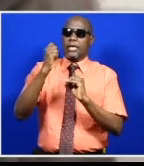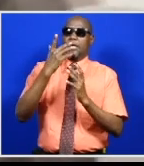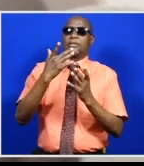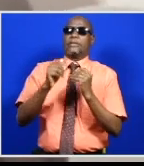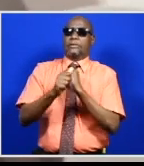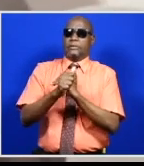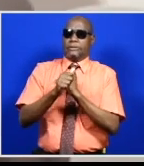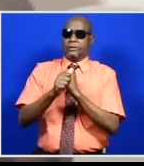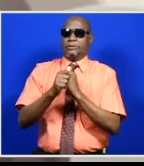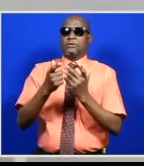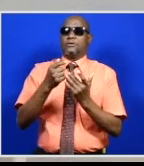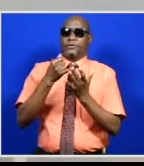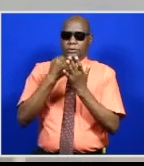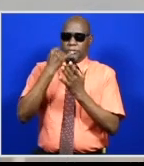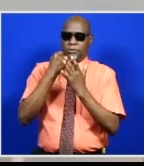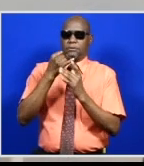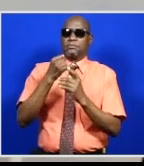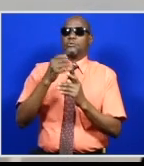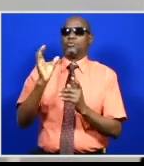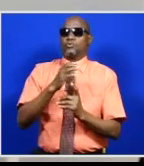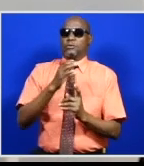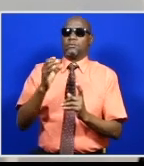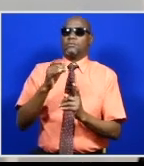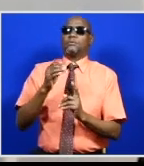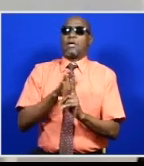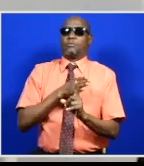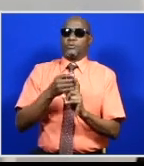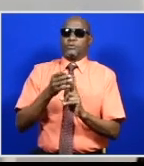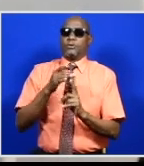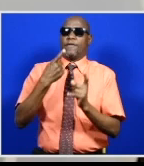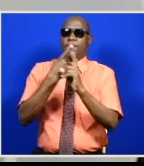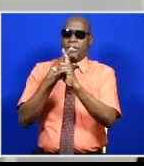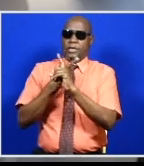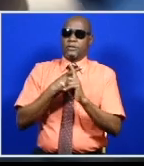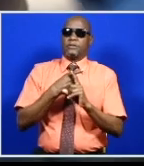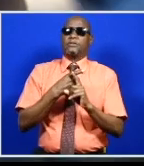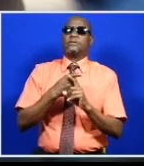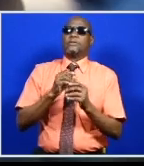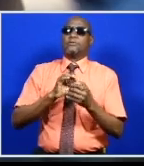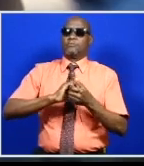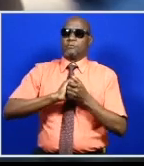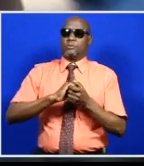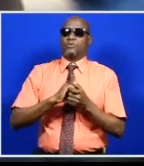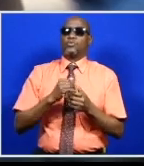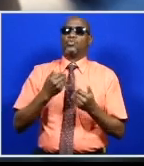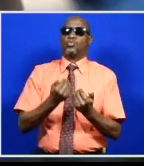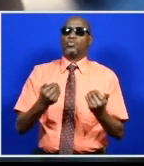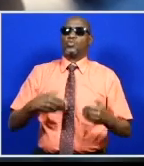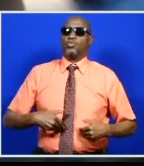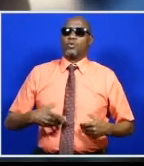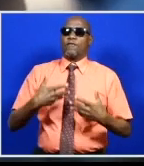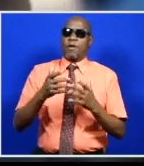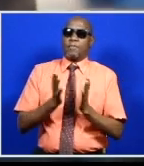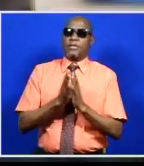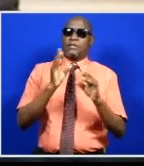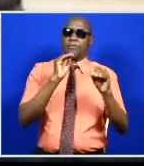dangers of alcohol and drug abuse. This will be done through forums and various engagements with children, youth and families, as well as investment in